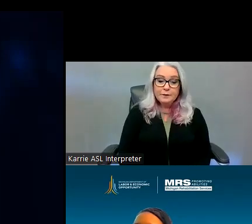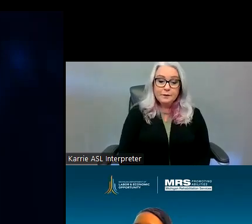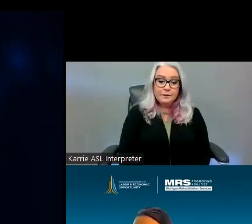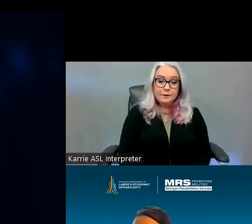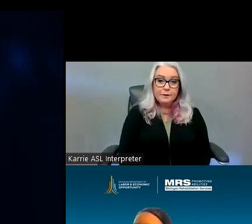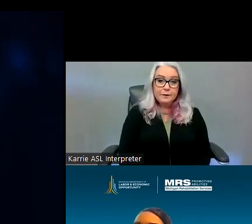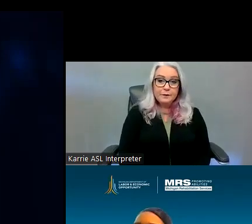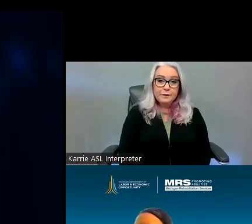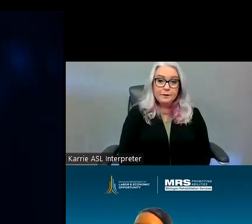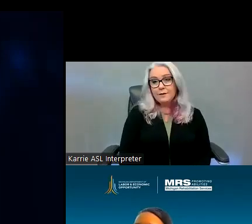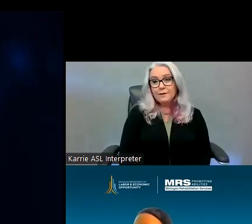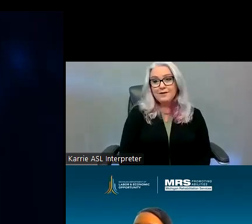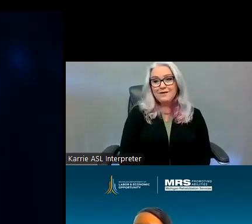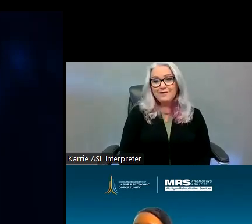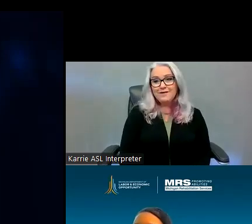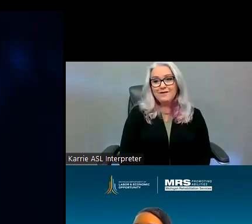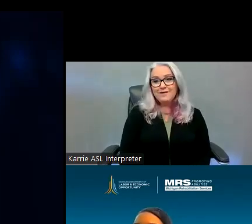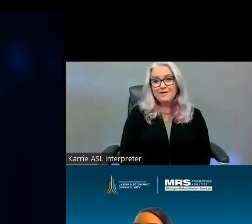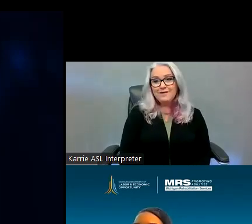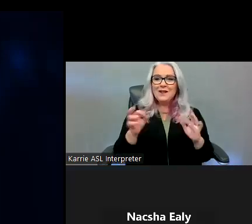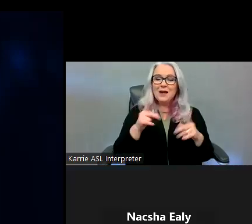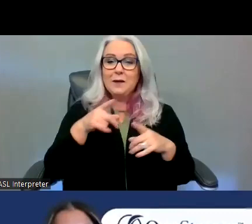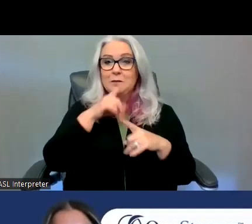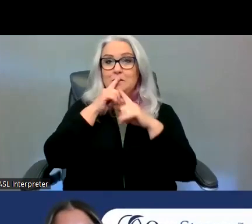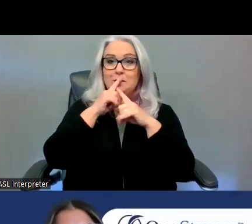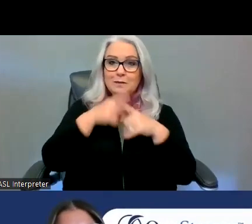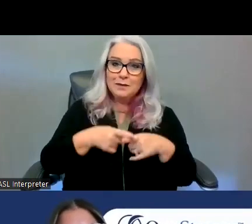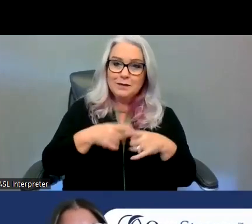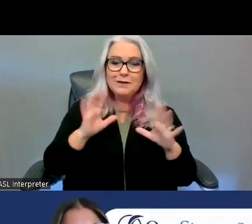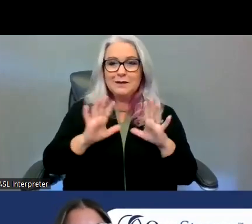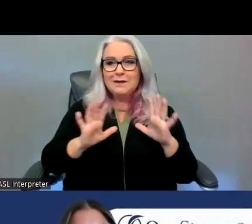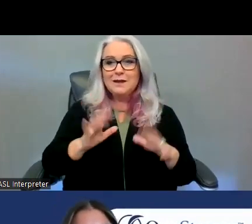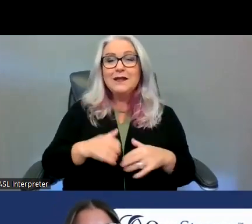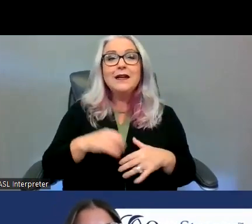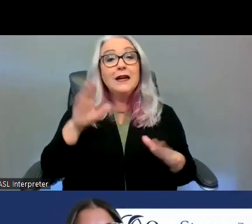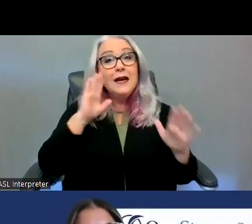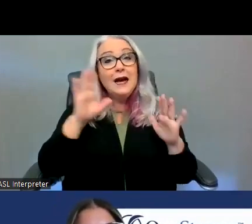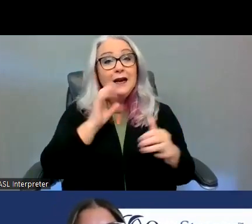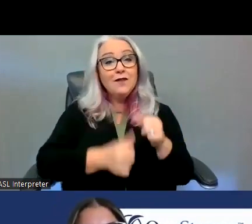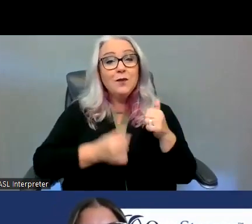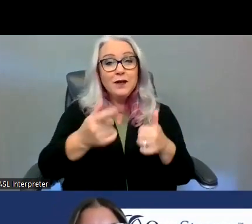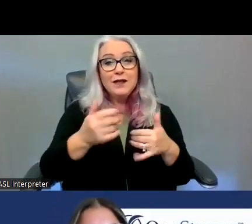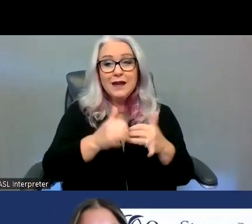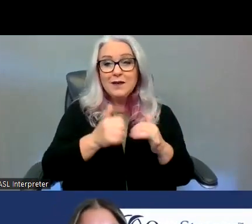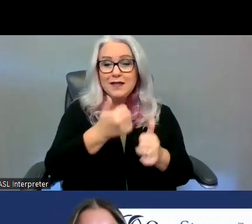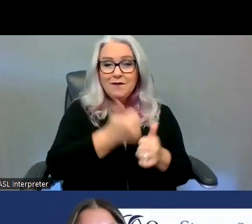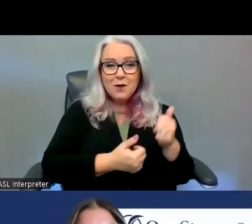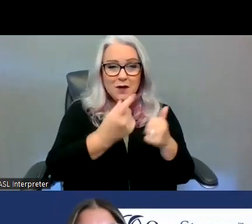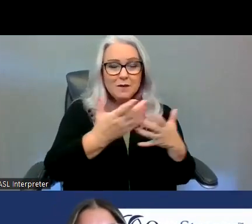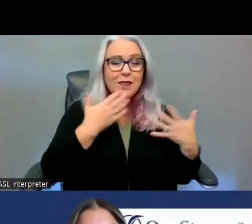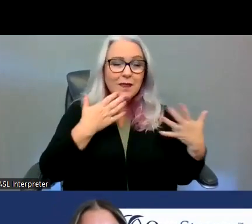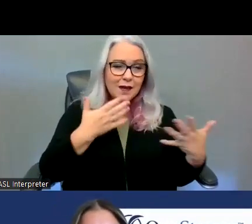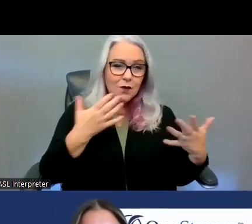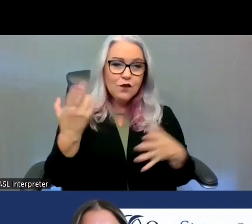Whoops, forgot to unmute myself. Now I'm unmuted. Hi, everyone. How is everyone doing today? Thank you